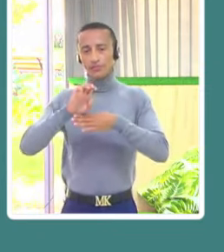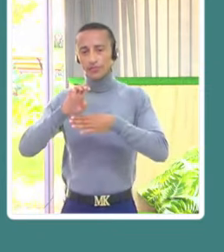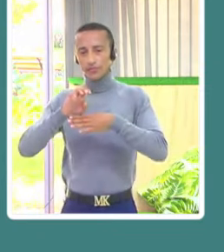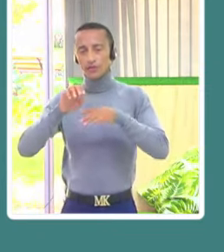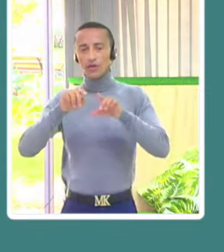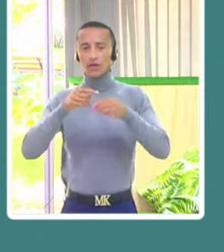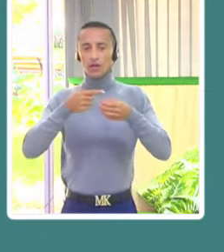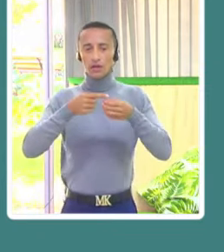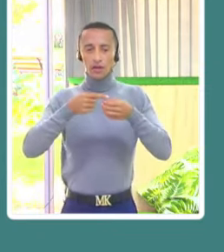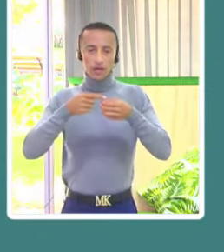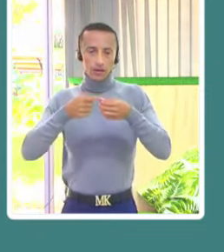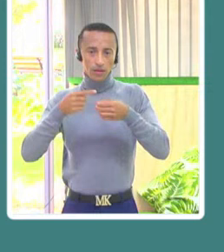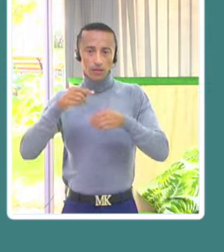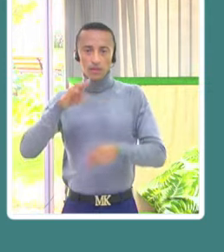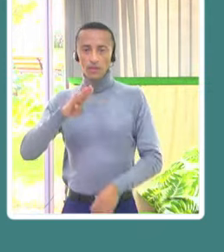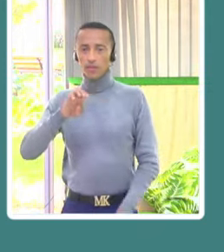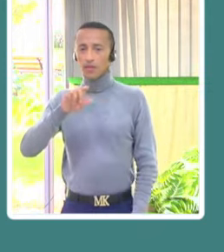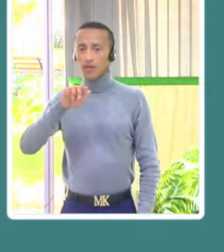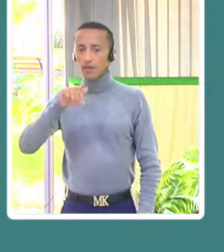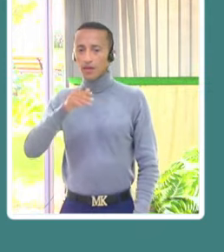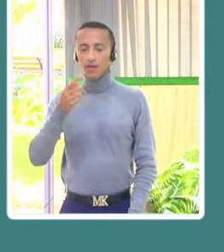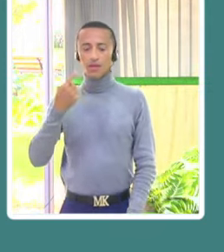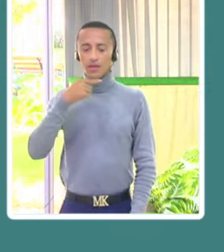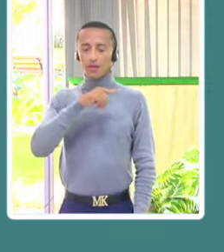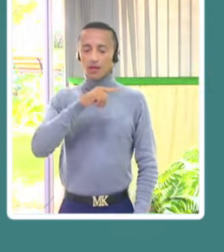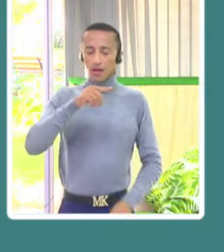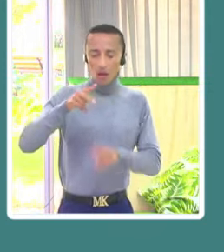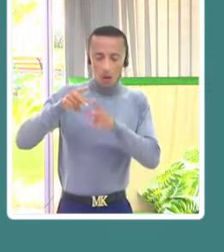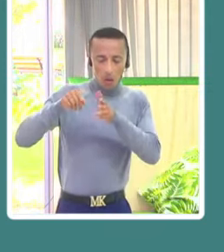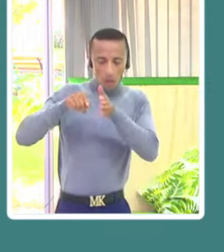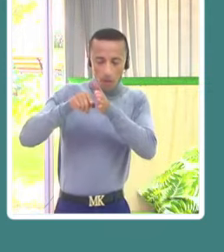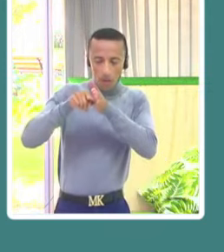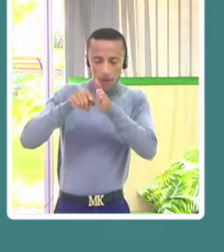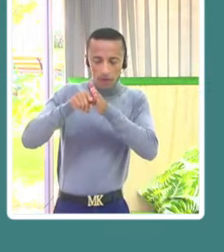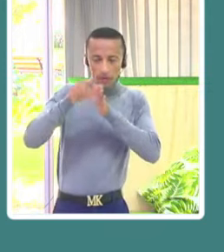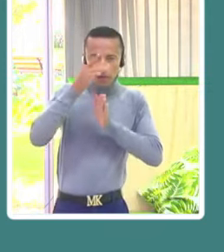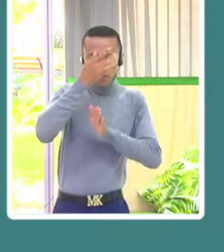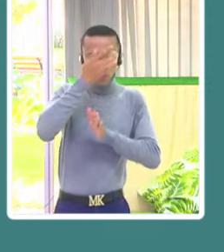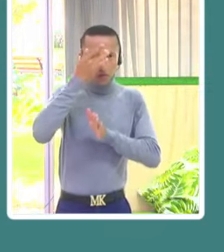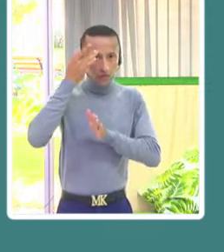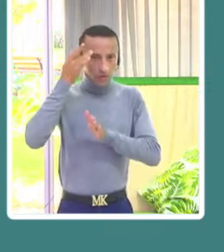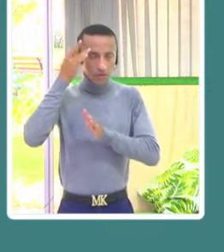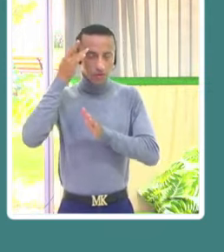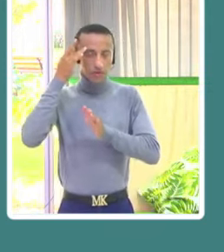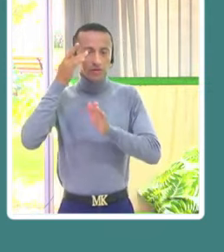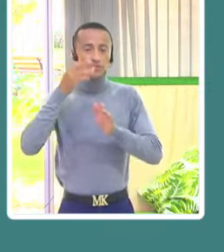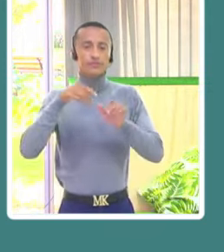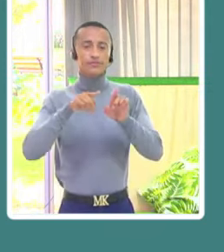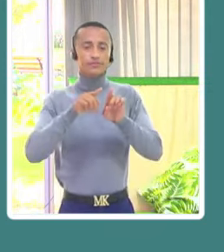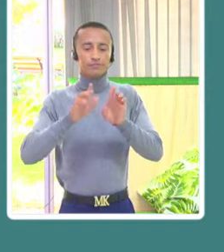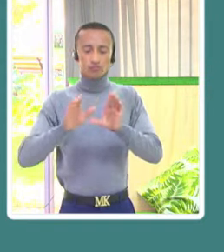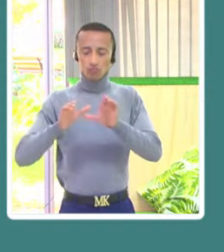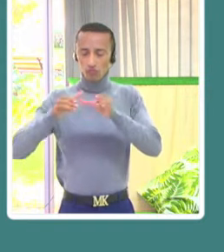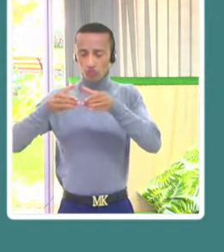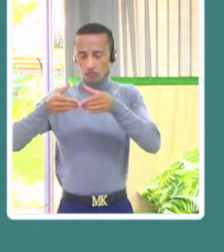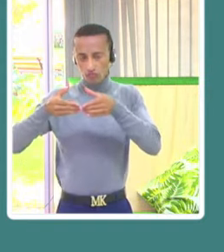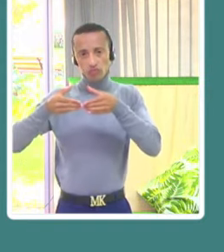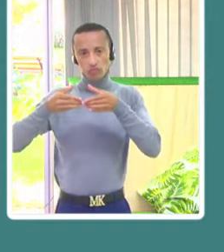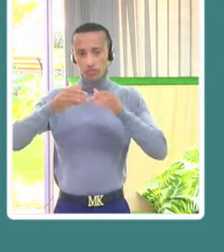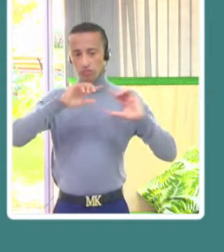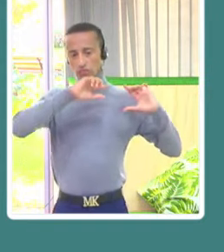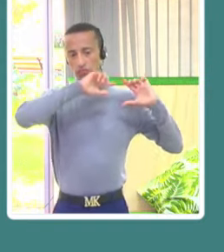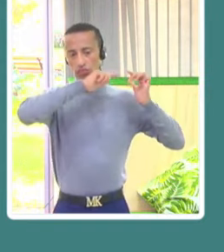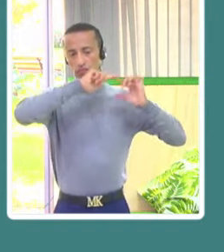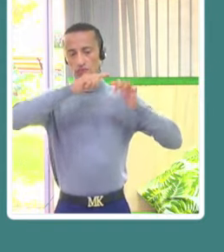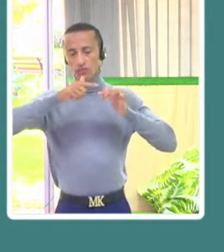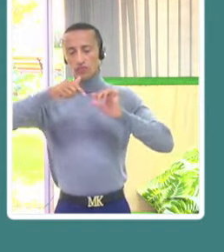of quilombolas, and then you see some of them have higher education, some of them not. So instead of just saying all quilombolas